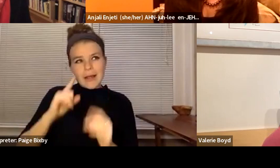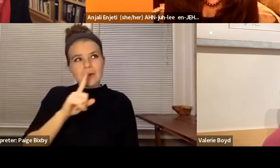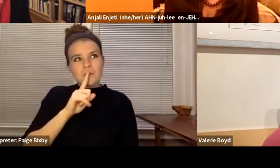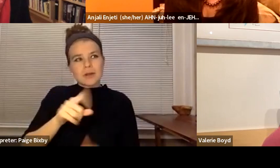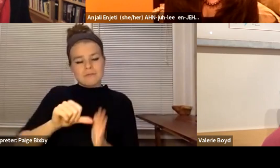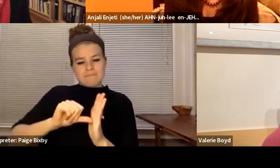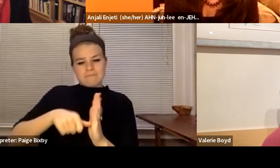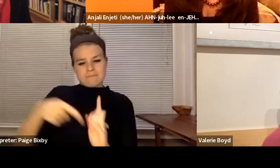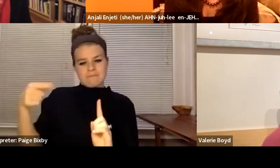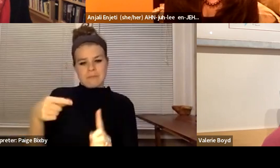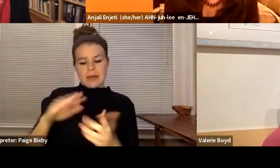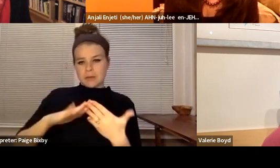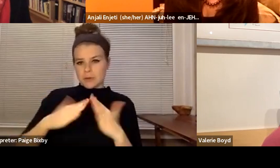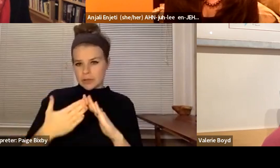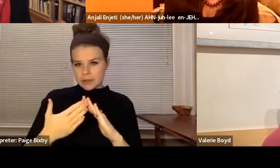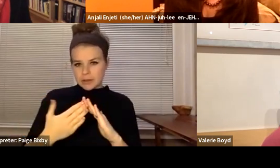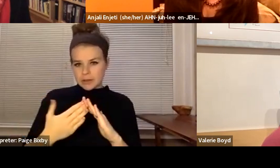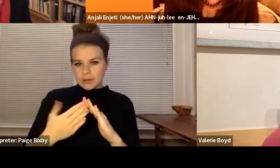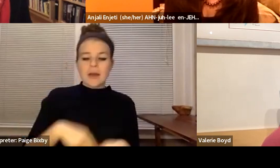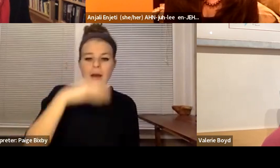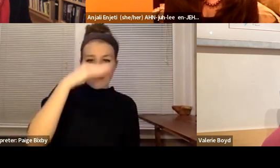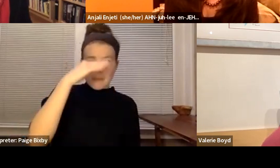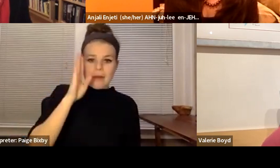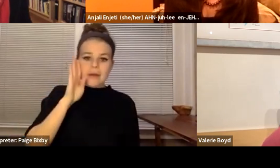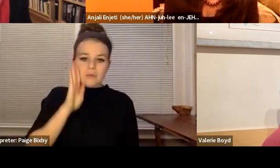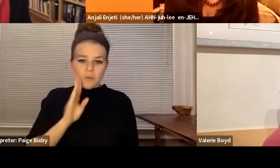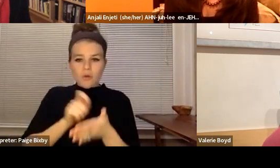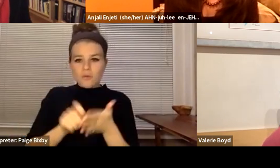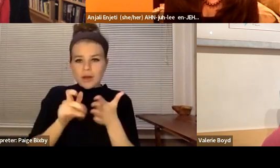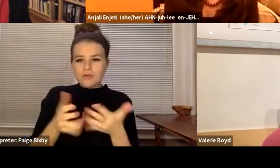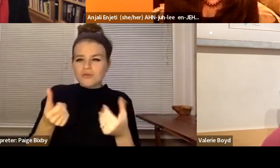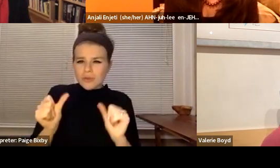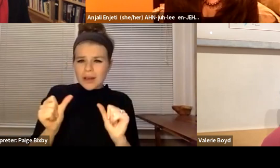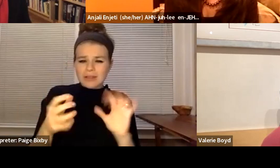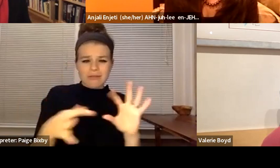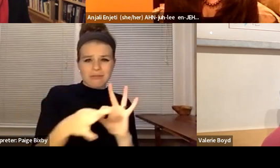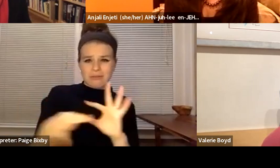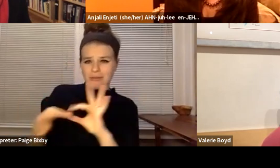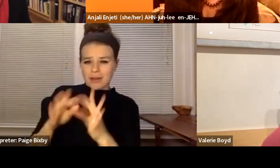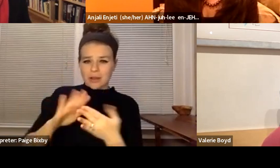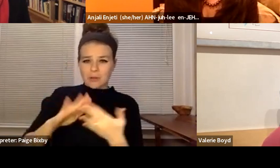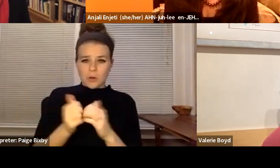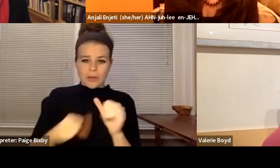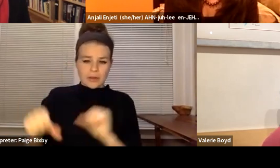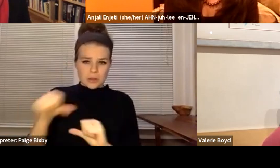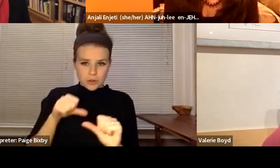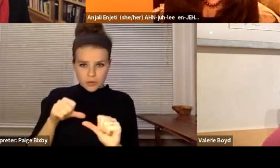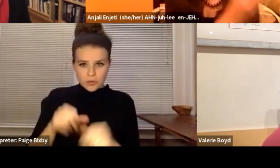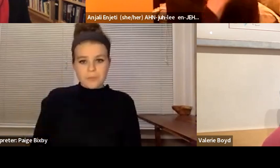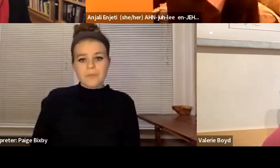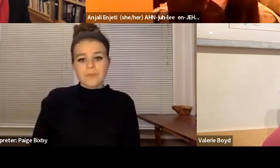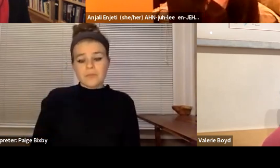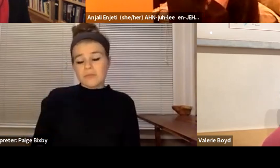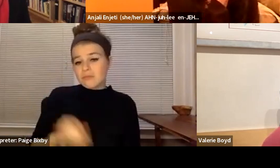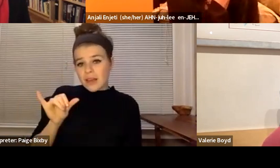community. Black and brown writers trying to find community with each other and how that is,